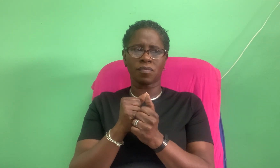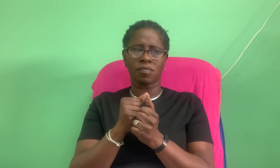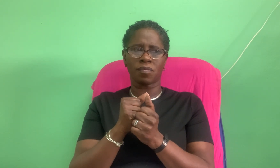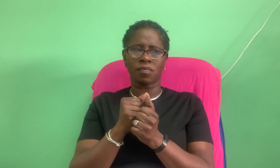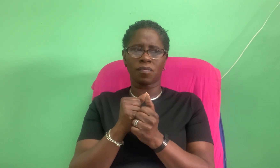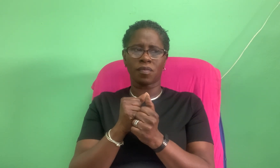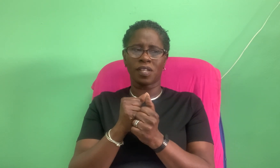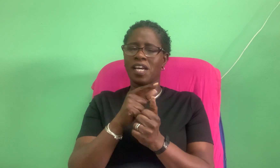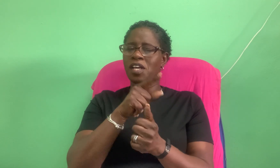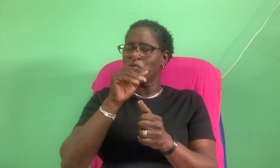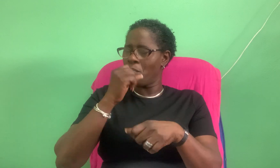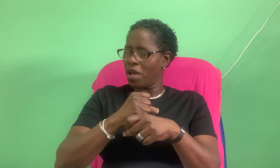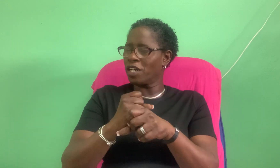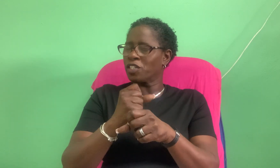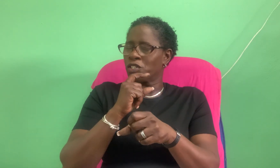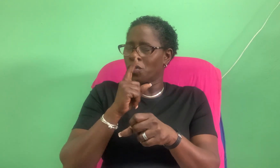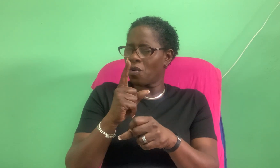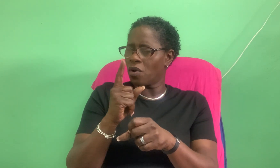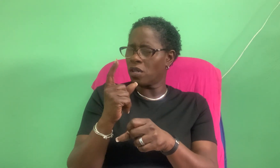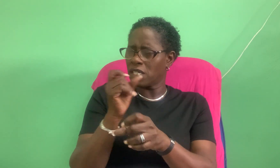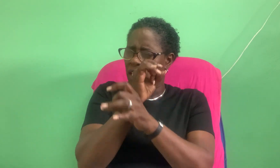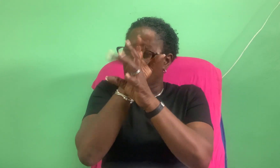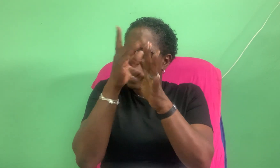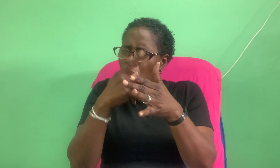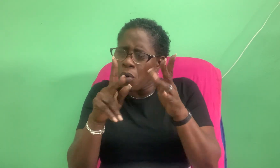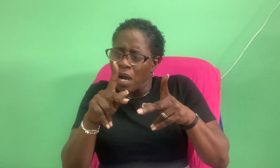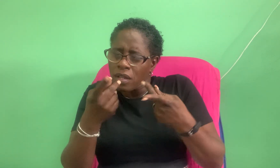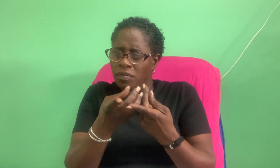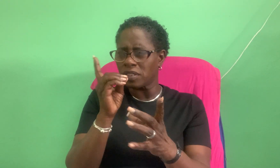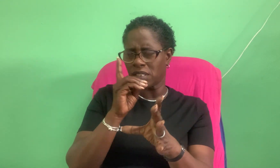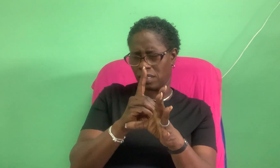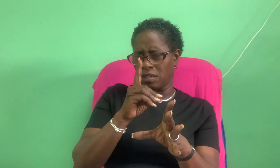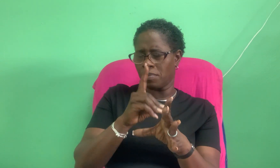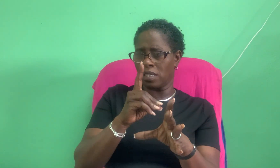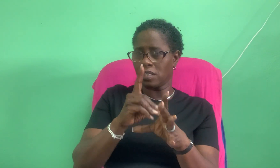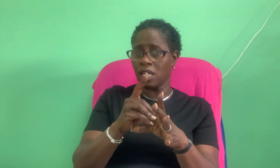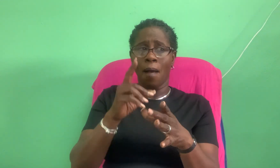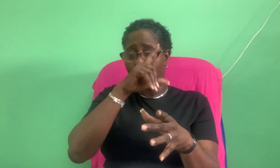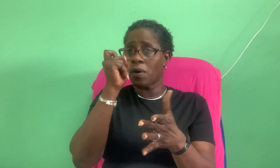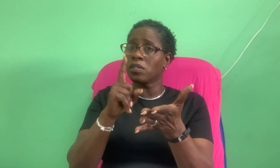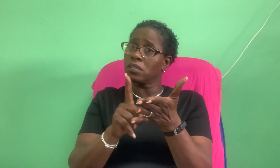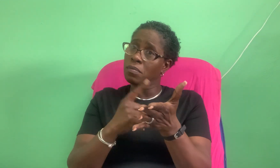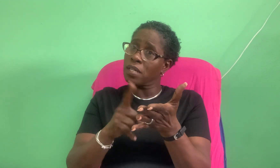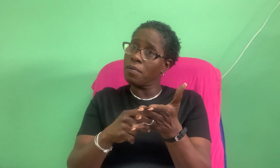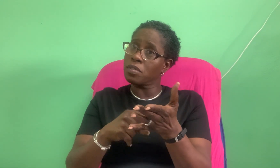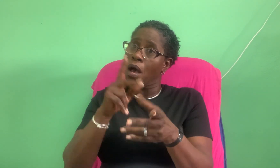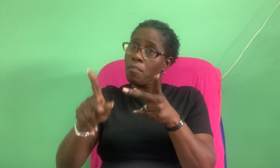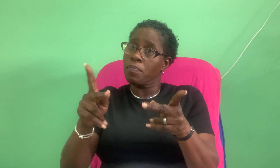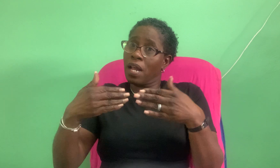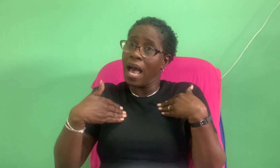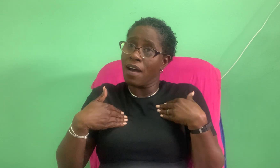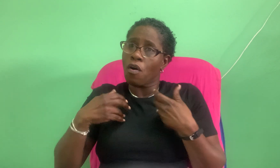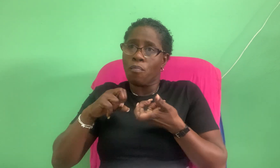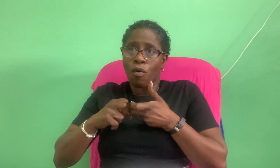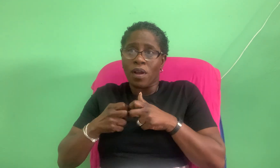that clarity around disability for our clients, like we now know that there are things at play from a very young age that led to